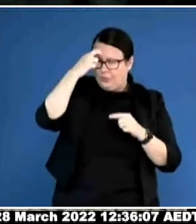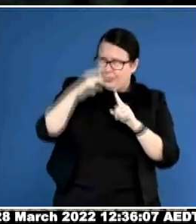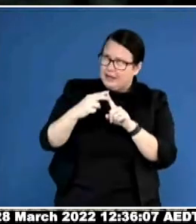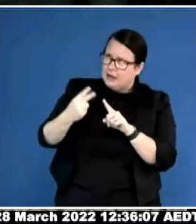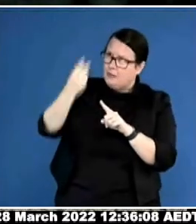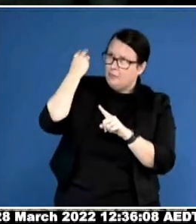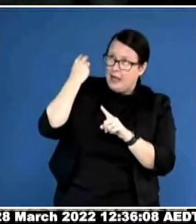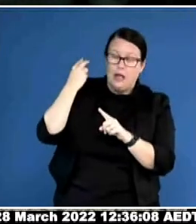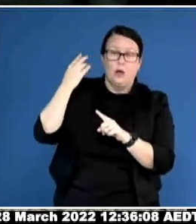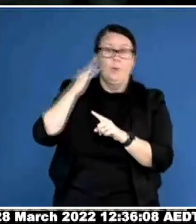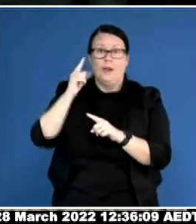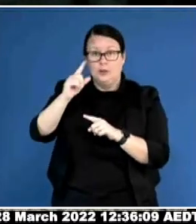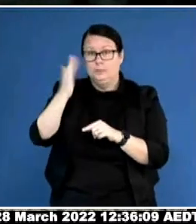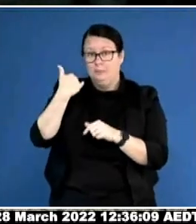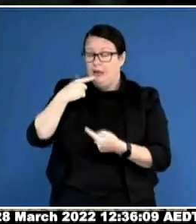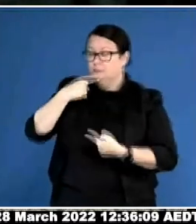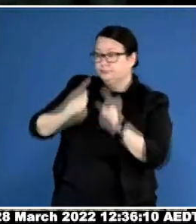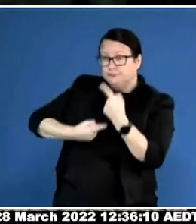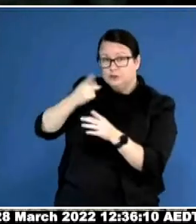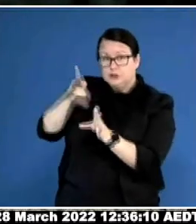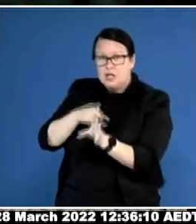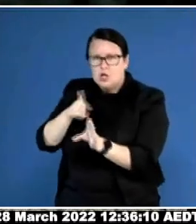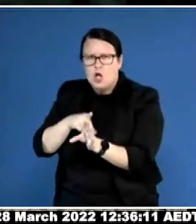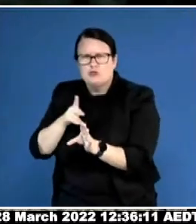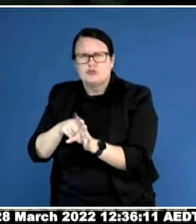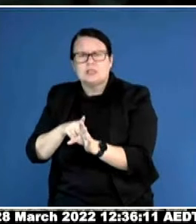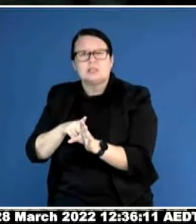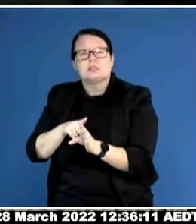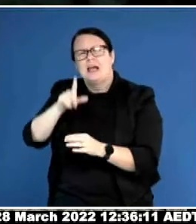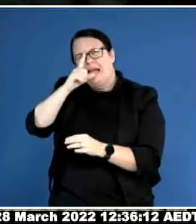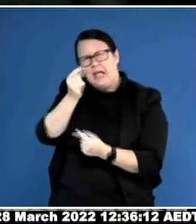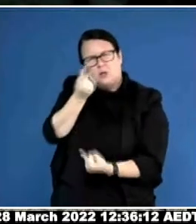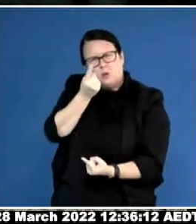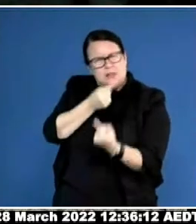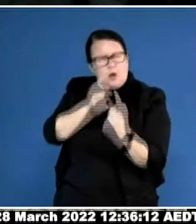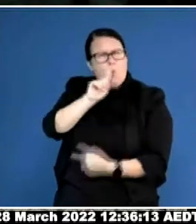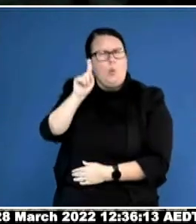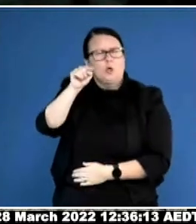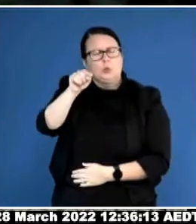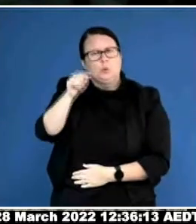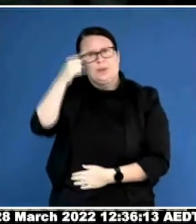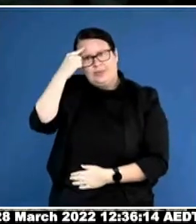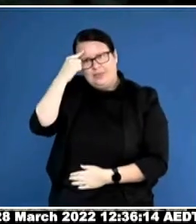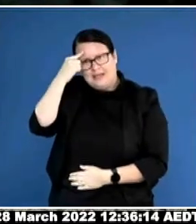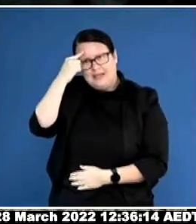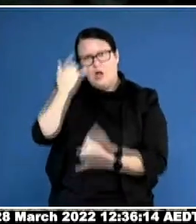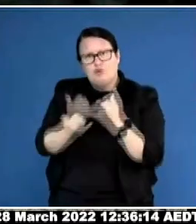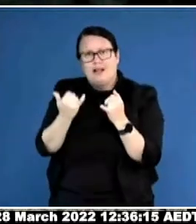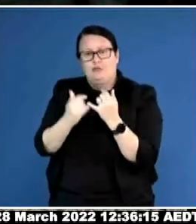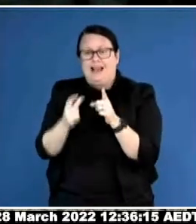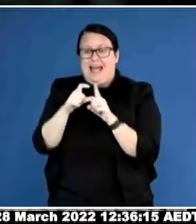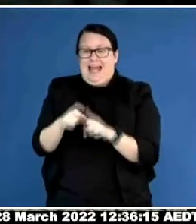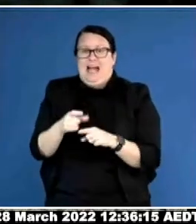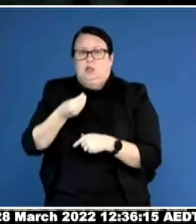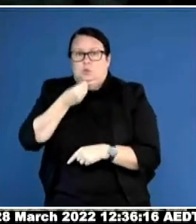and what do you want to tell the Royal Commission about why it is so difficult to disclose, but that